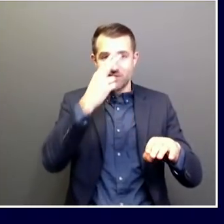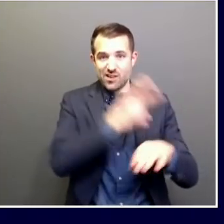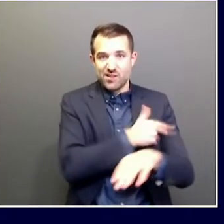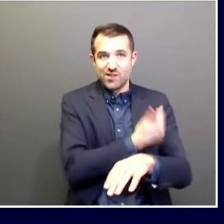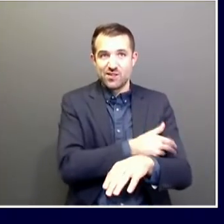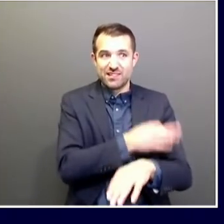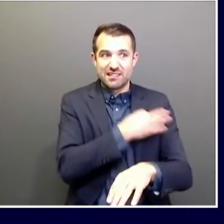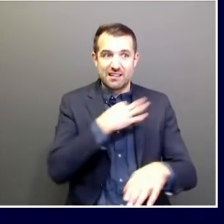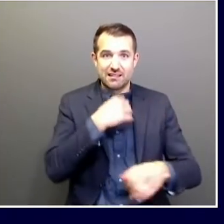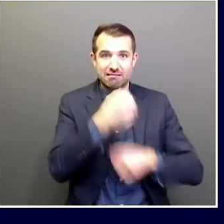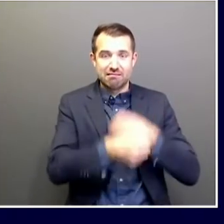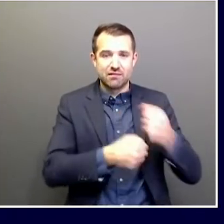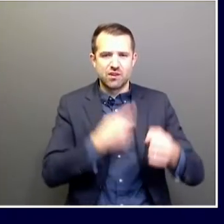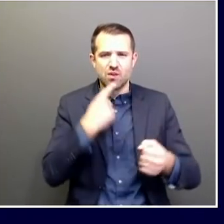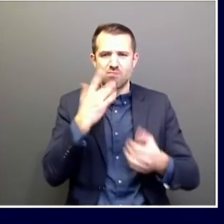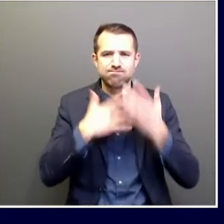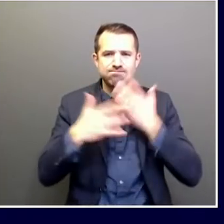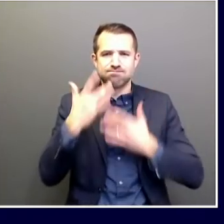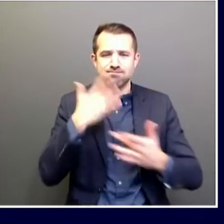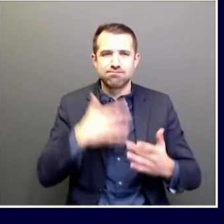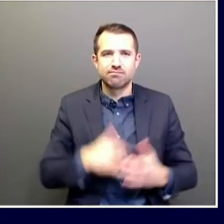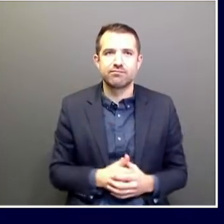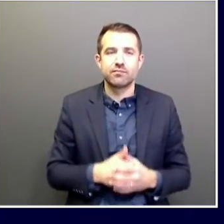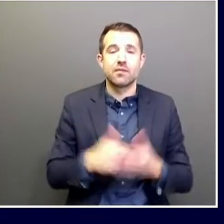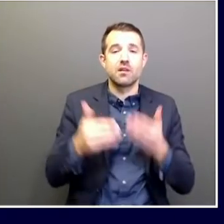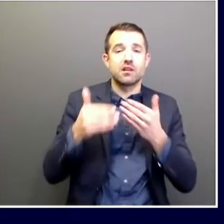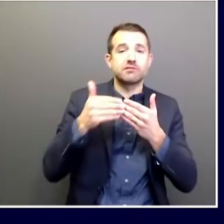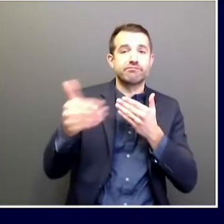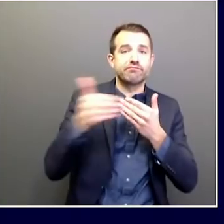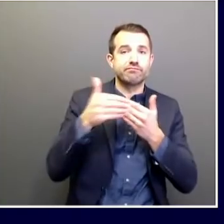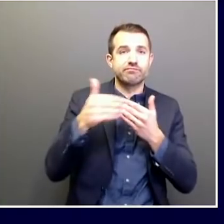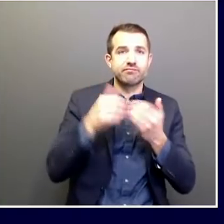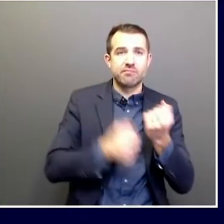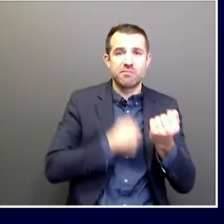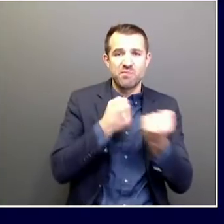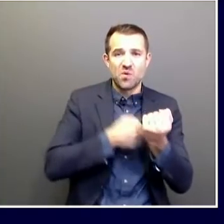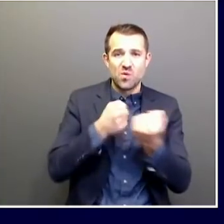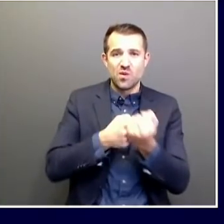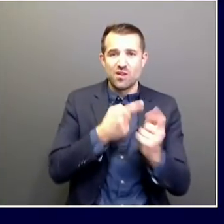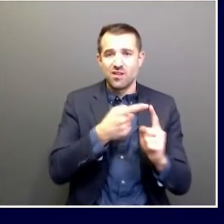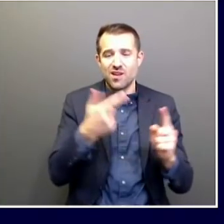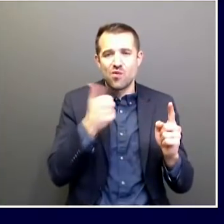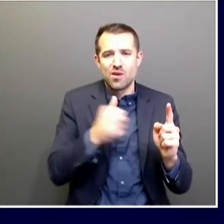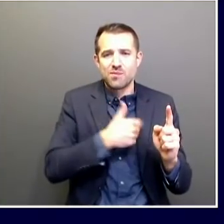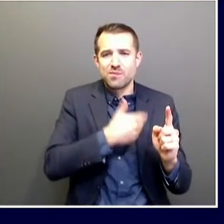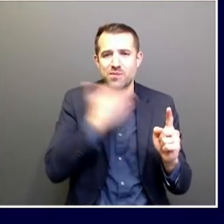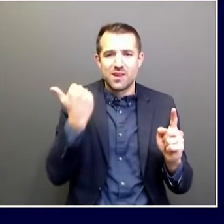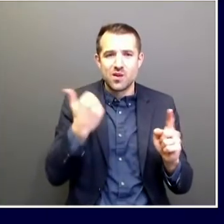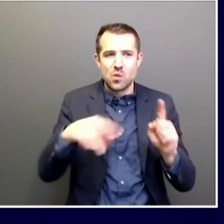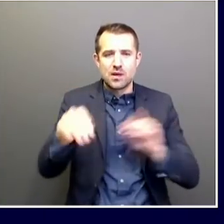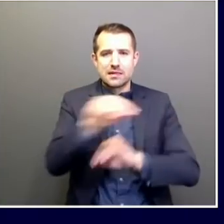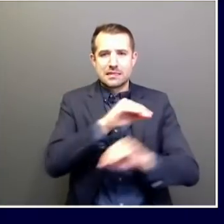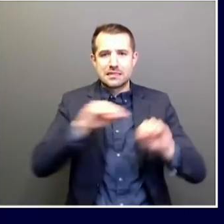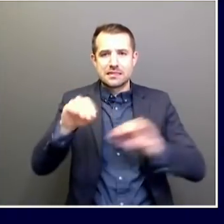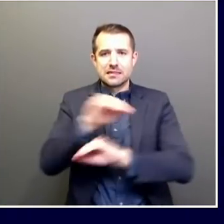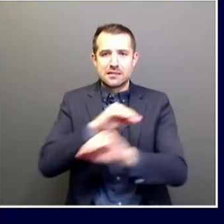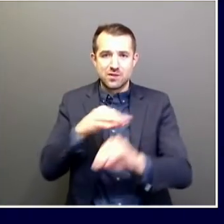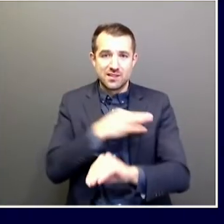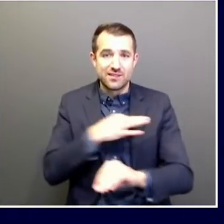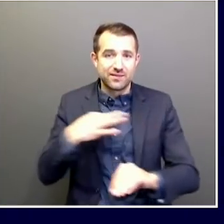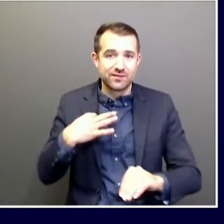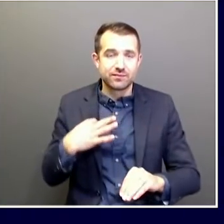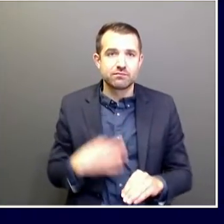nursing facilities in the coming days and weeks as well. Thanks. With the Maine Response, are you deploying more volunteers now than you